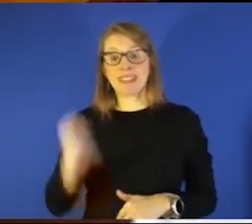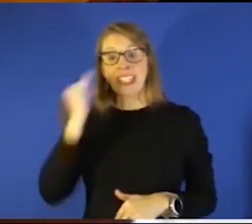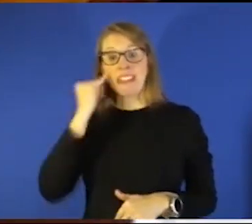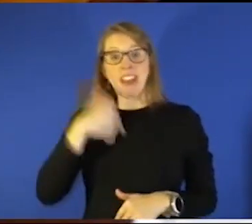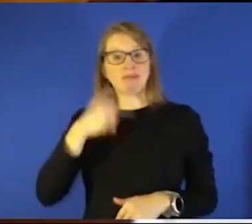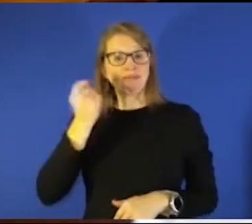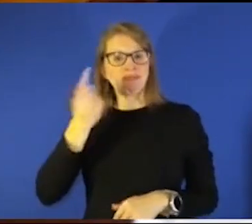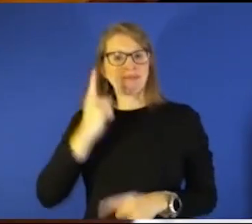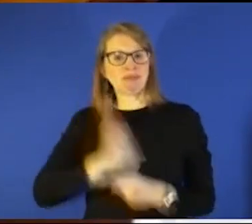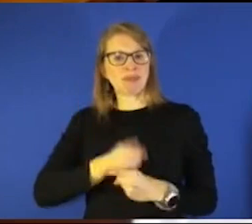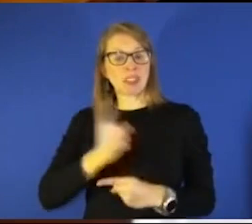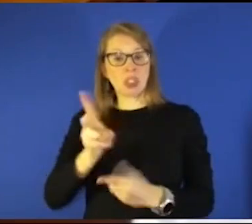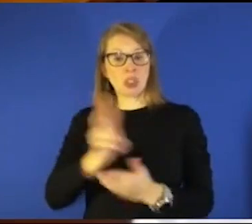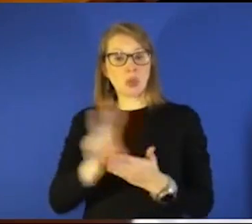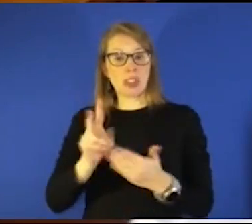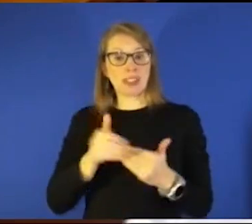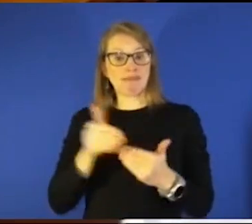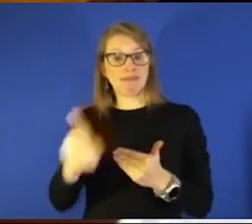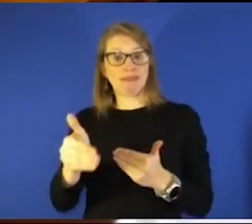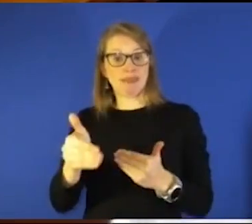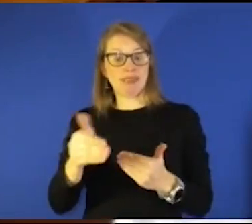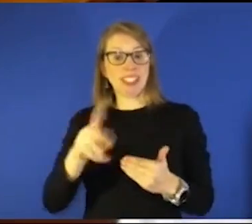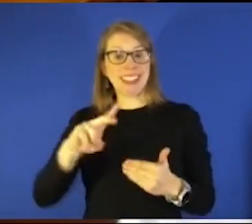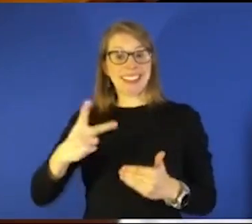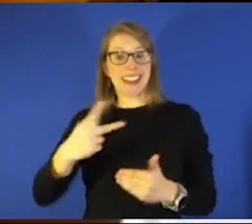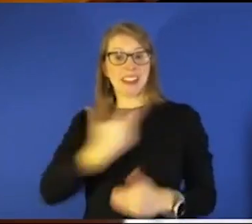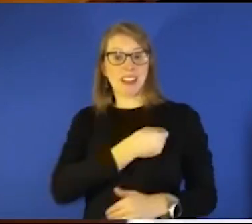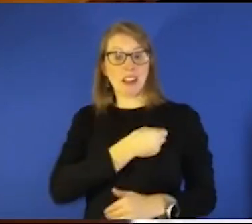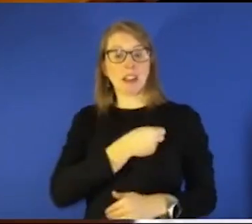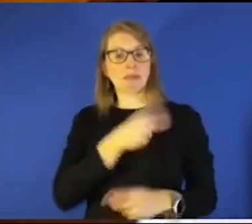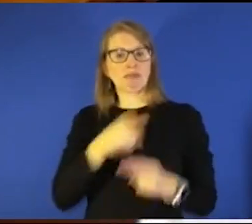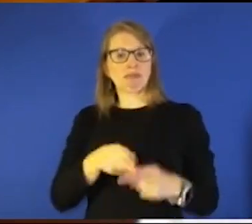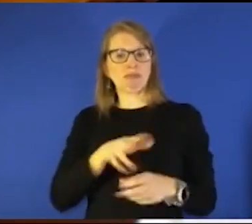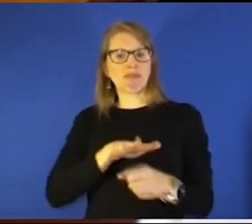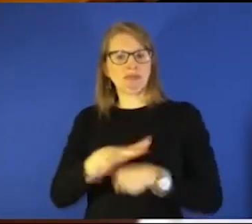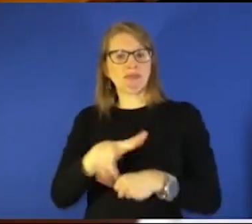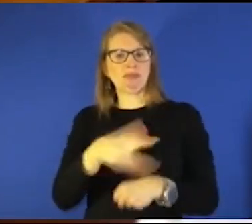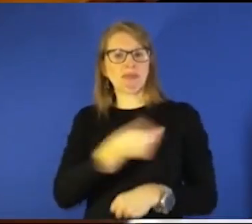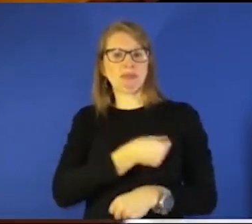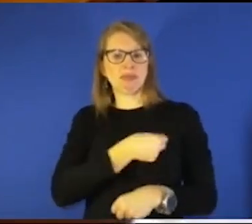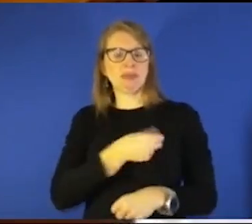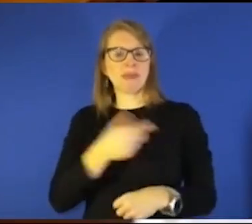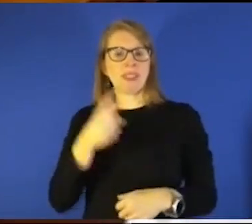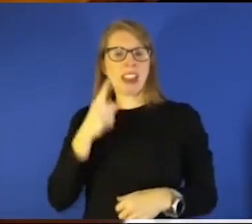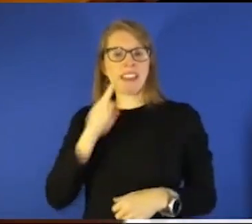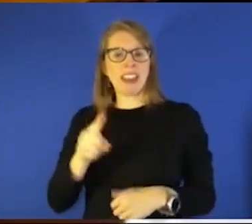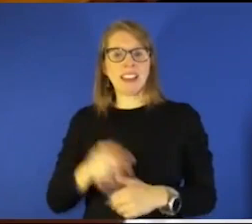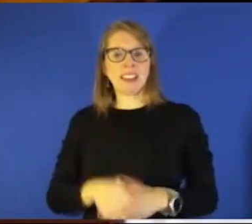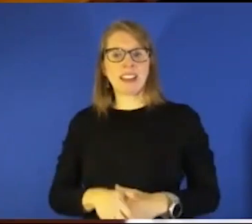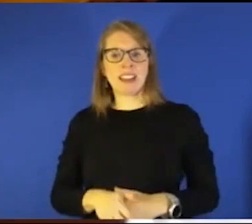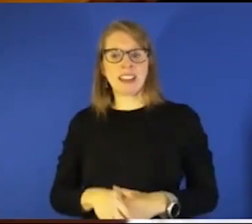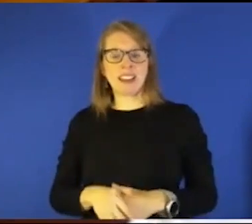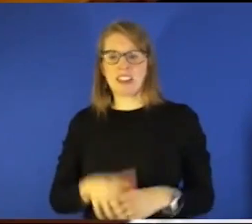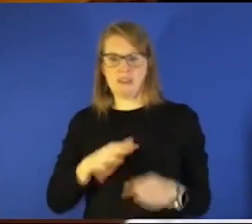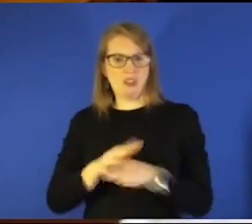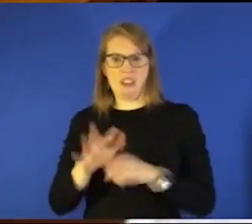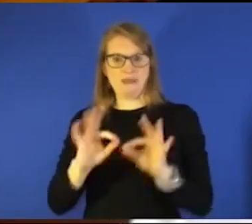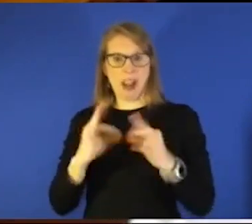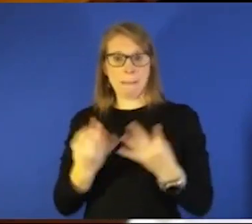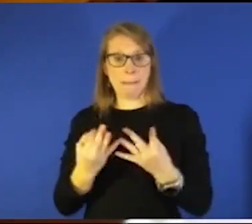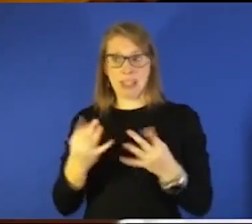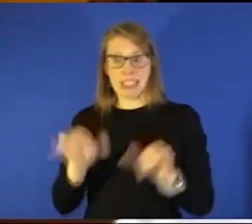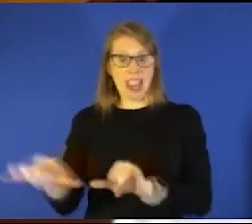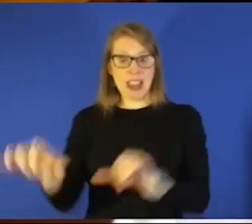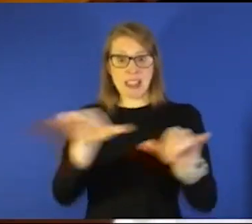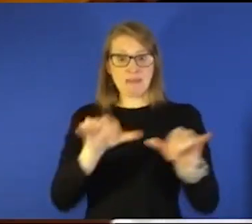think if they're 2 weeks beyond their second dose and they're considered fully vaccinated, I think the entire family is. I think they